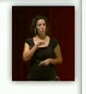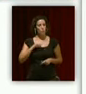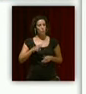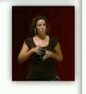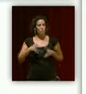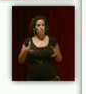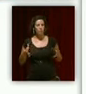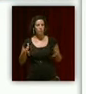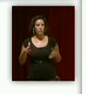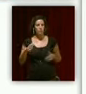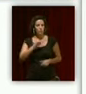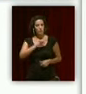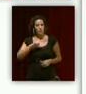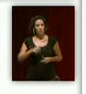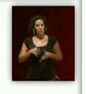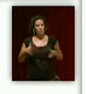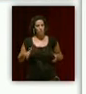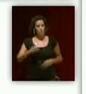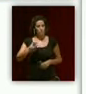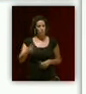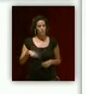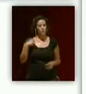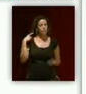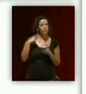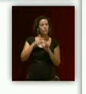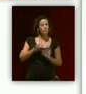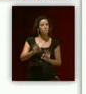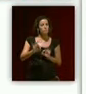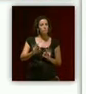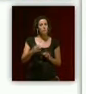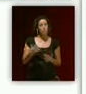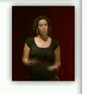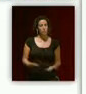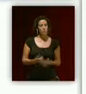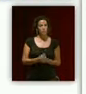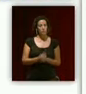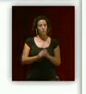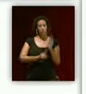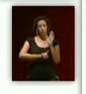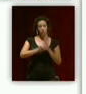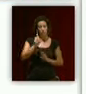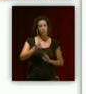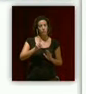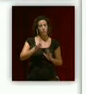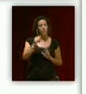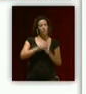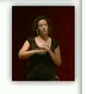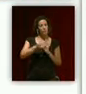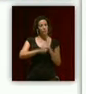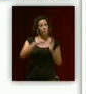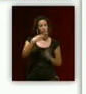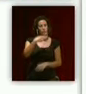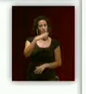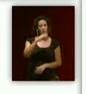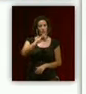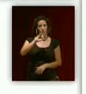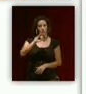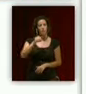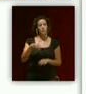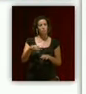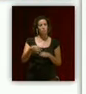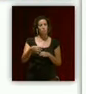so that they can increase their self-dependence. The objective